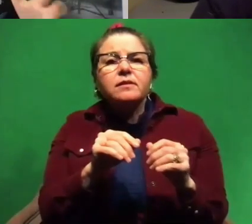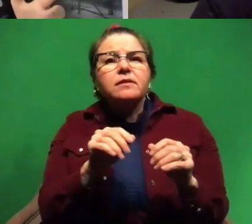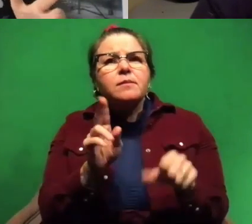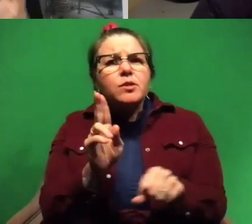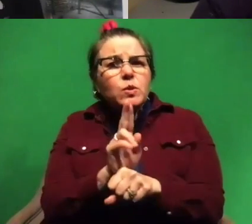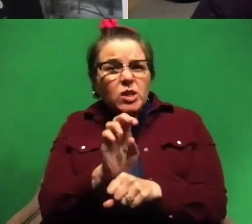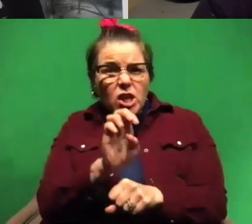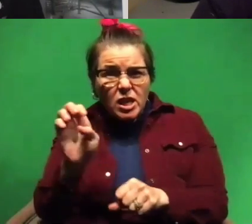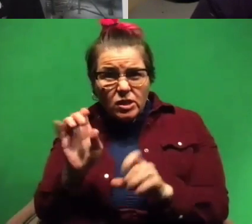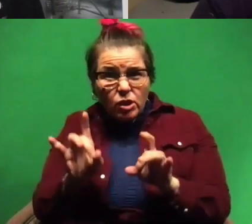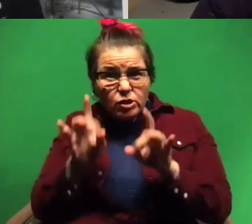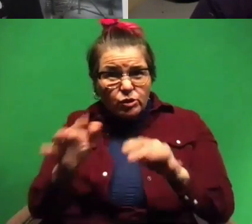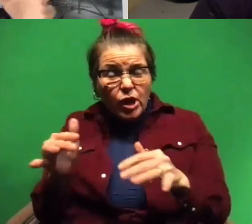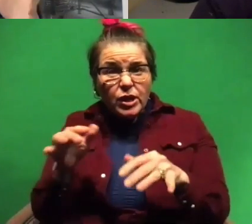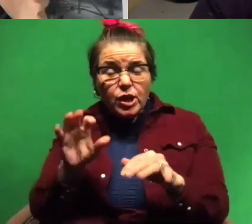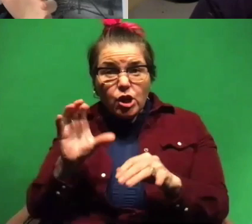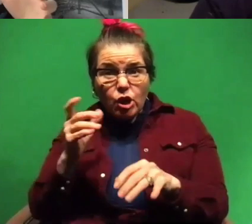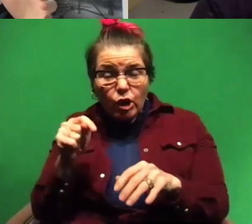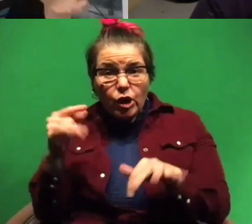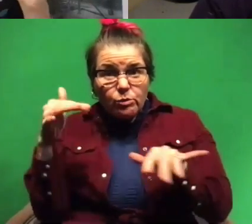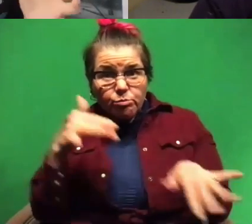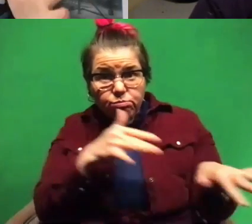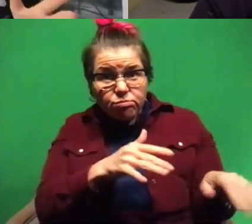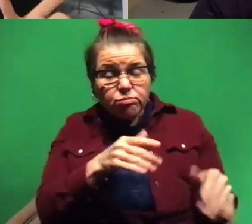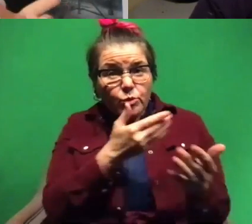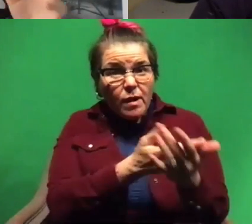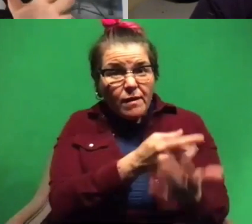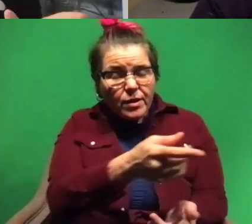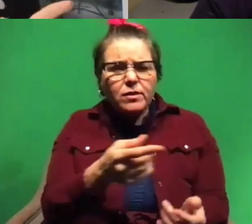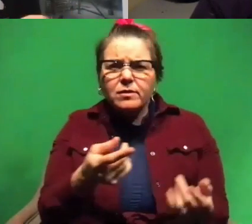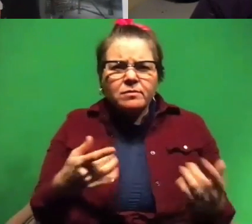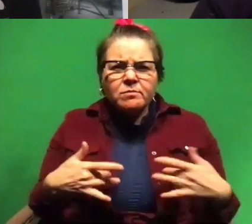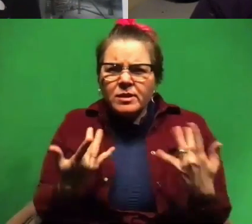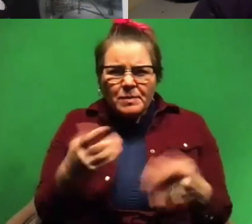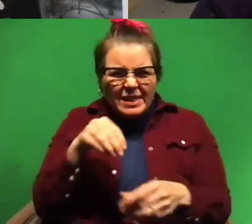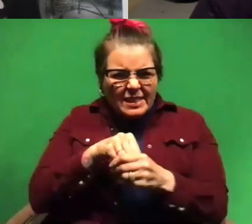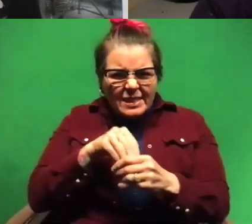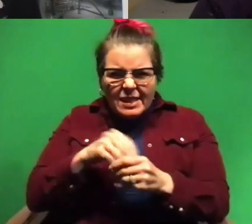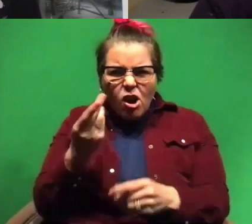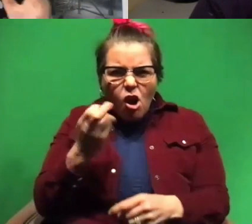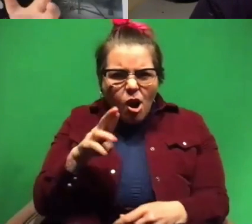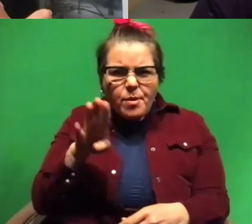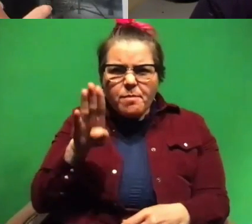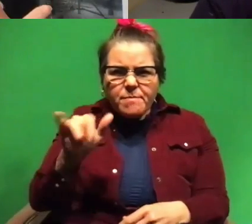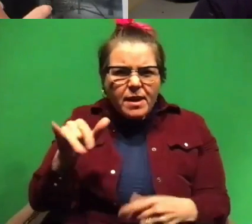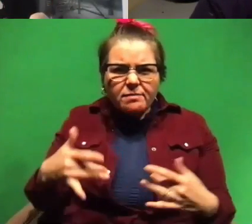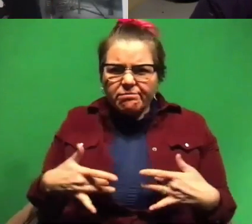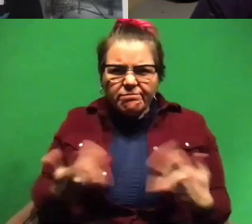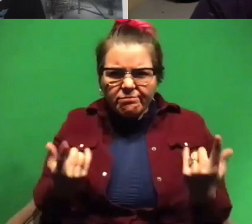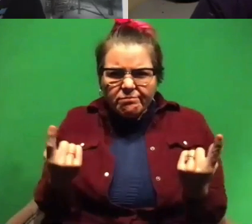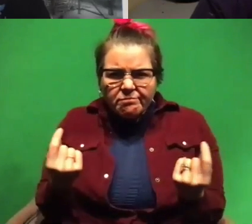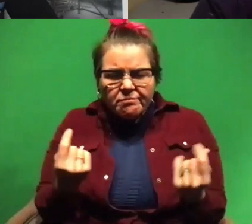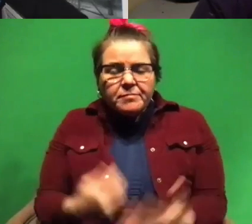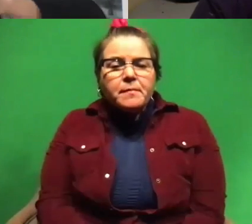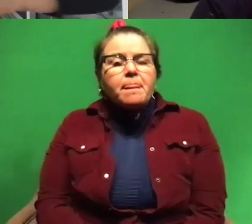East Australian current to get down there. Like what's happening and what are they doing inside of the harbors and bays when they're actually in there? So,